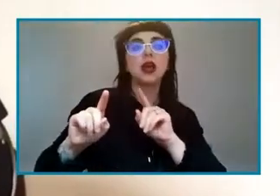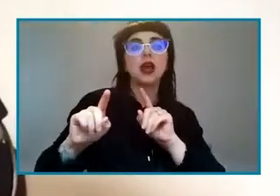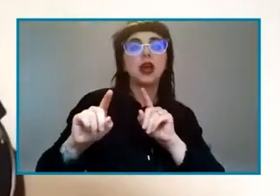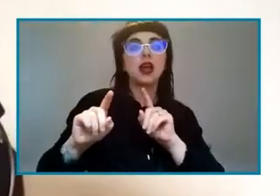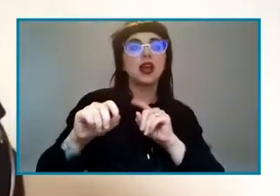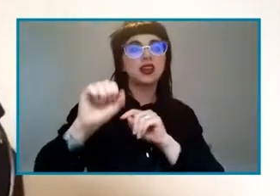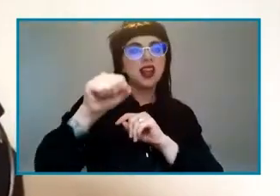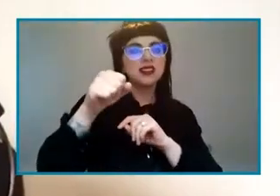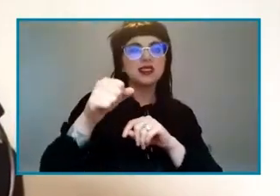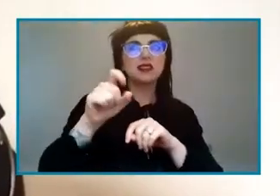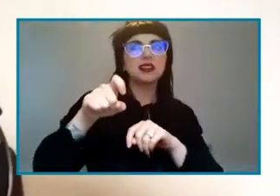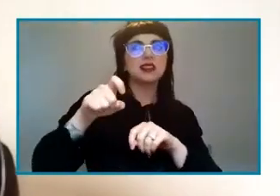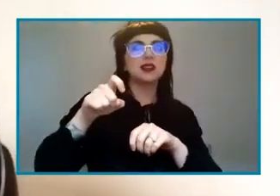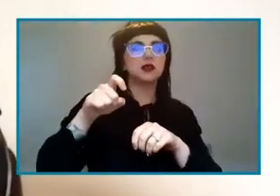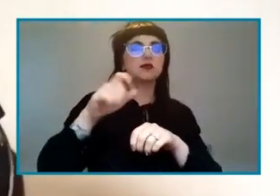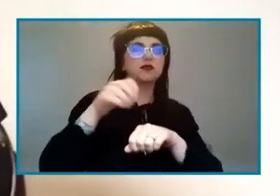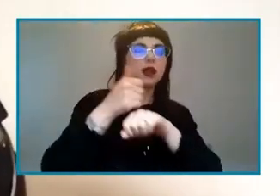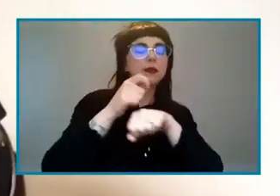the long run.